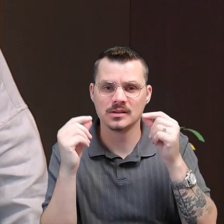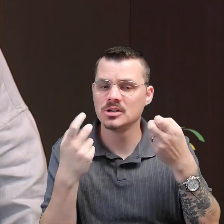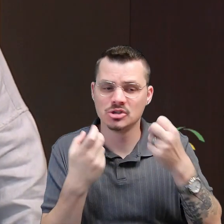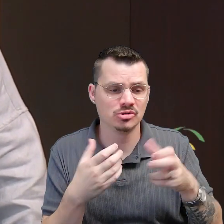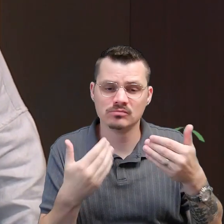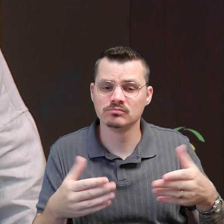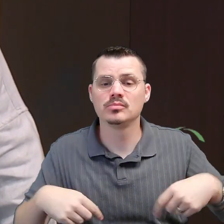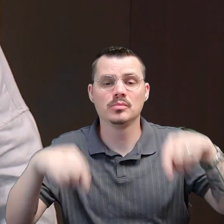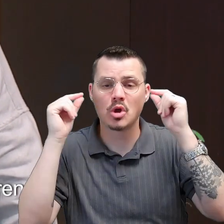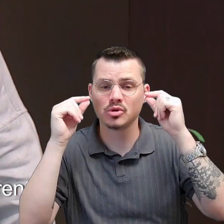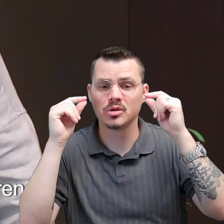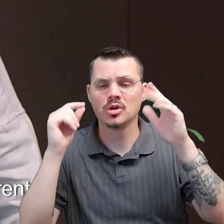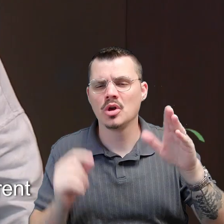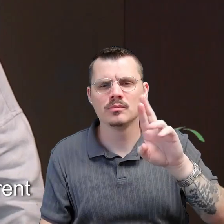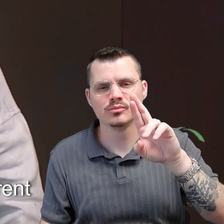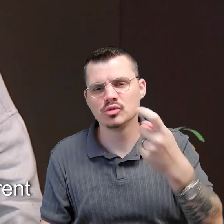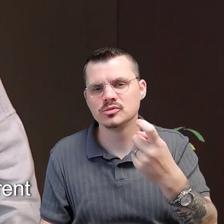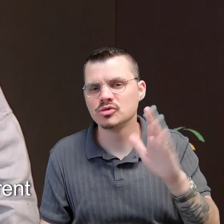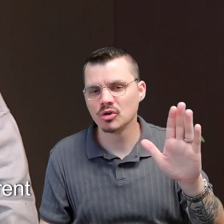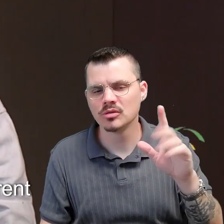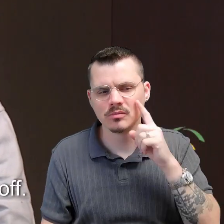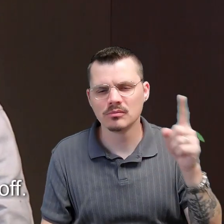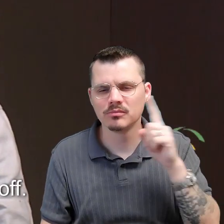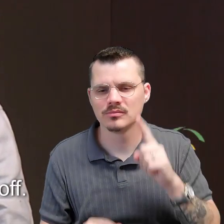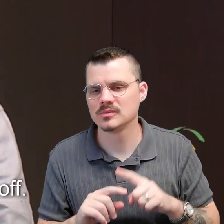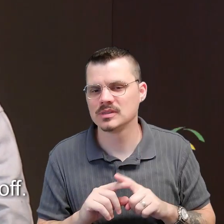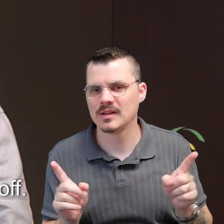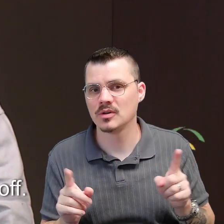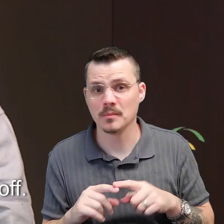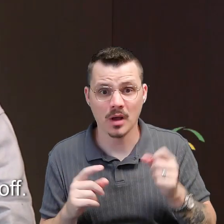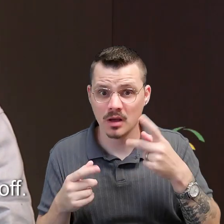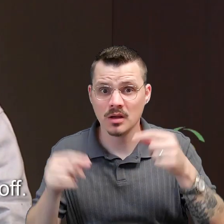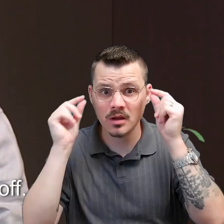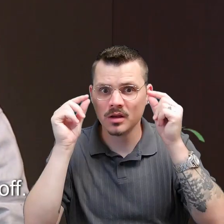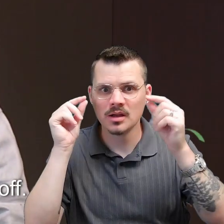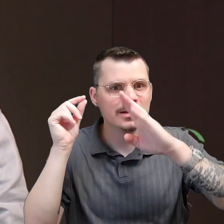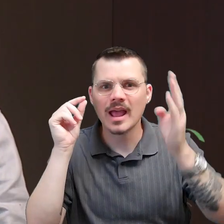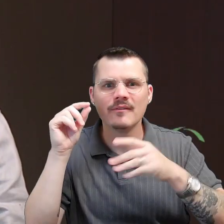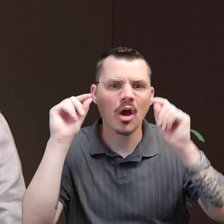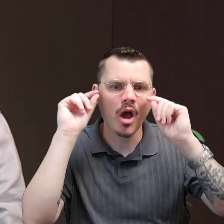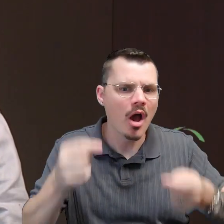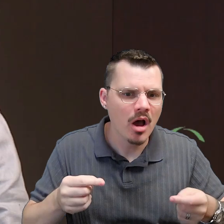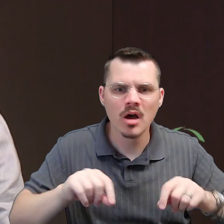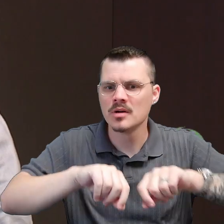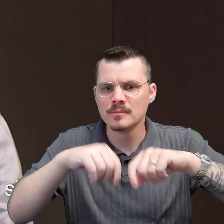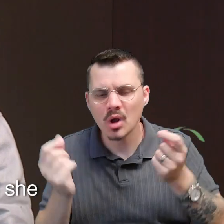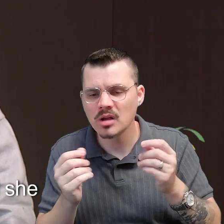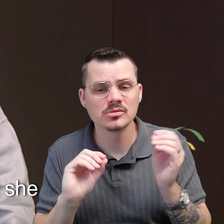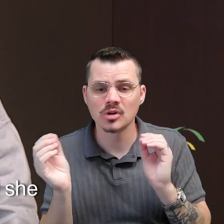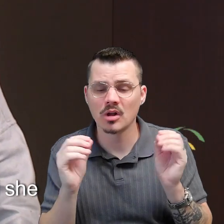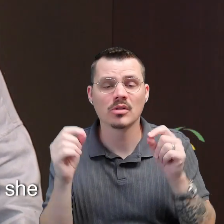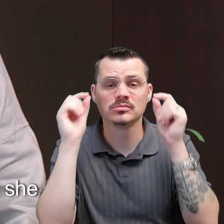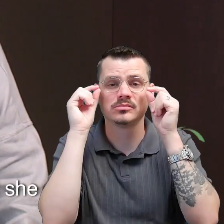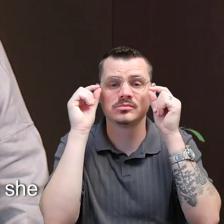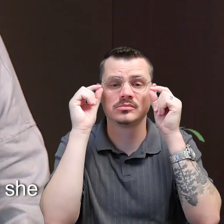She put them on. Her prescription is undoubtedly different than mine, but she never took them off. She didn't break them, she didn't do